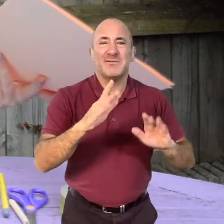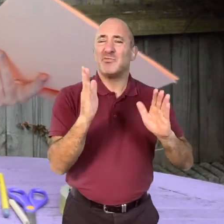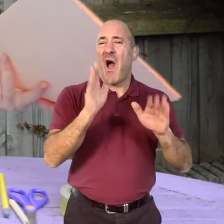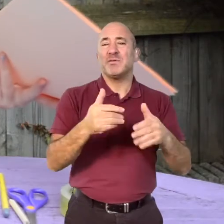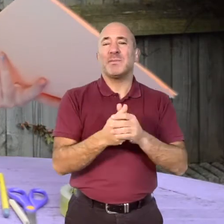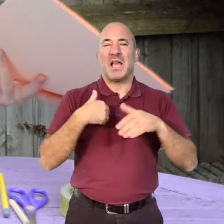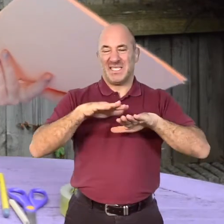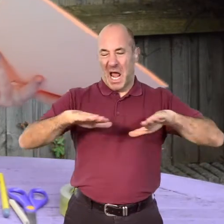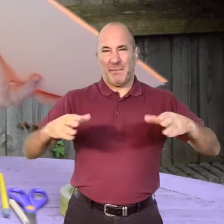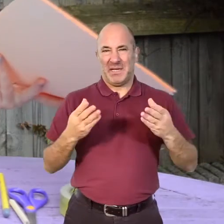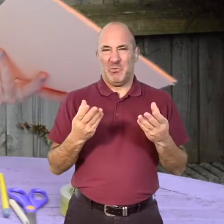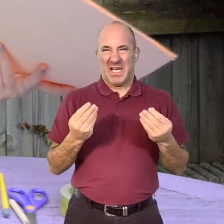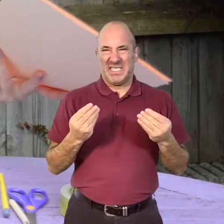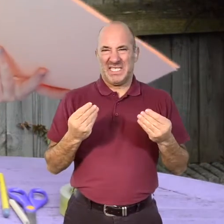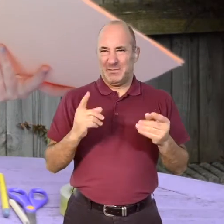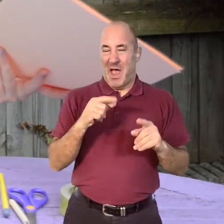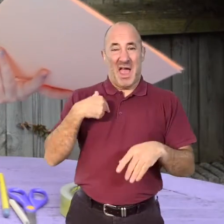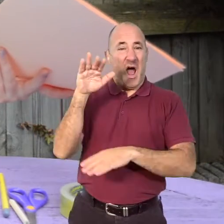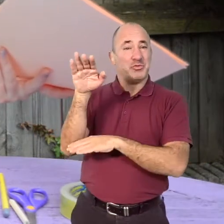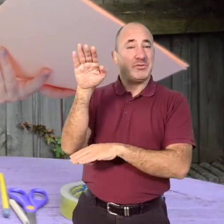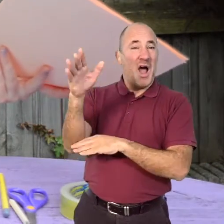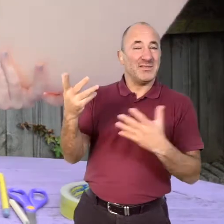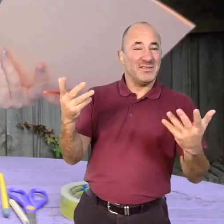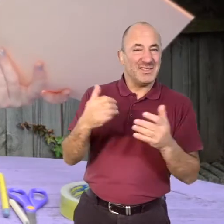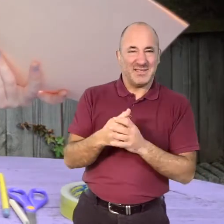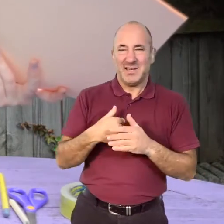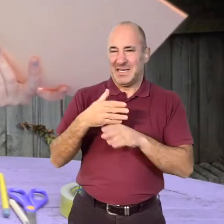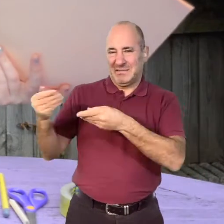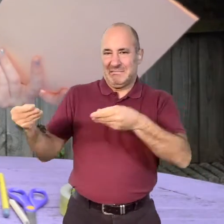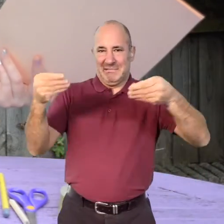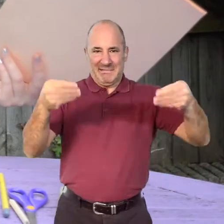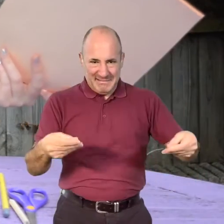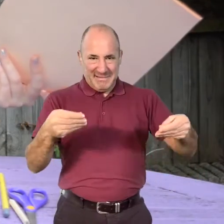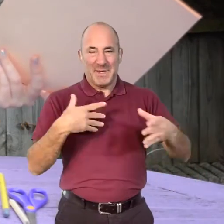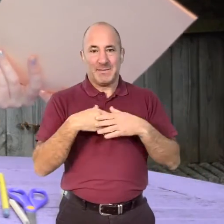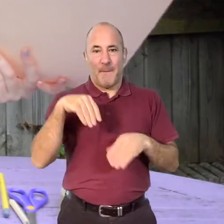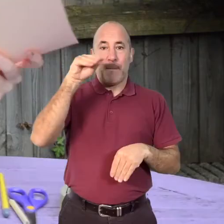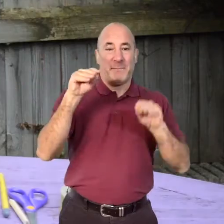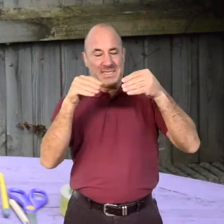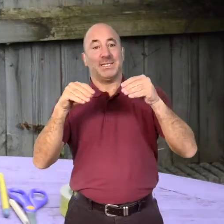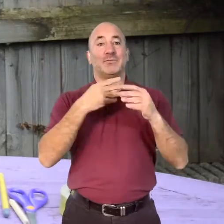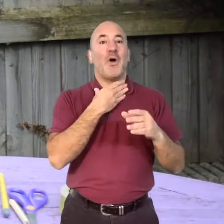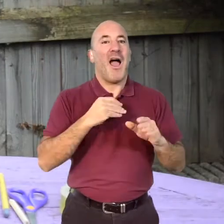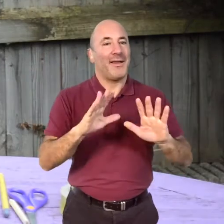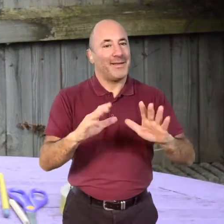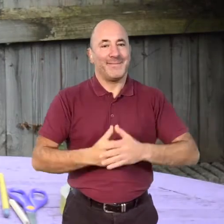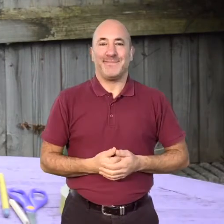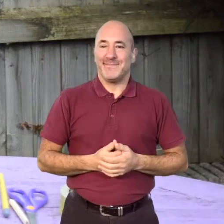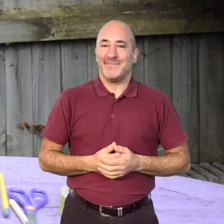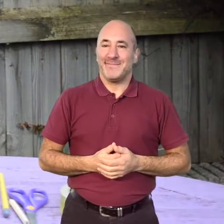our table's a bit damp because we're outside, so I'm going to be using this one for today to make sure my puppet stays nice and dry. Okay,